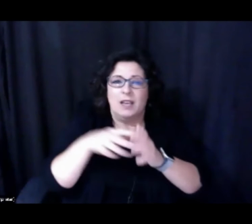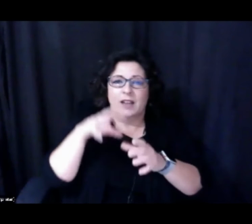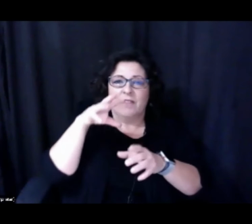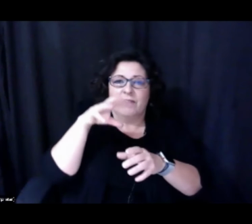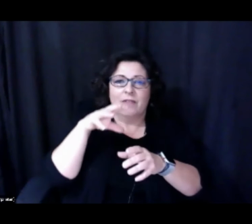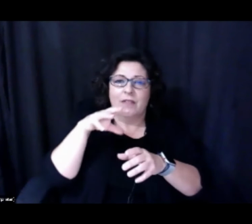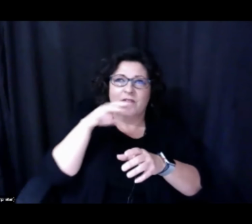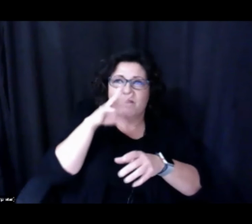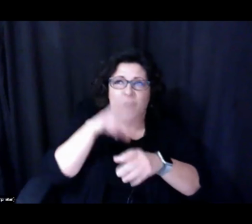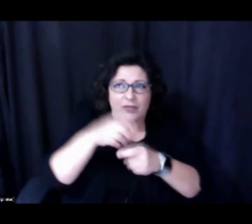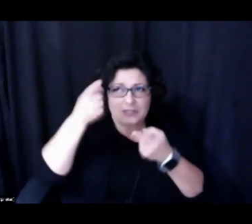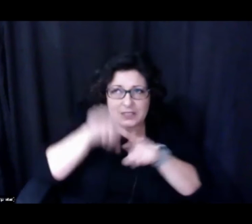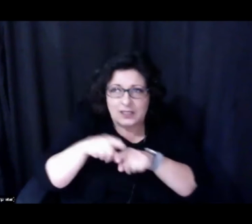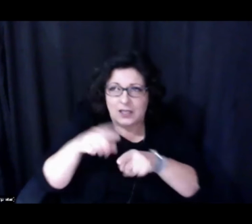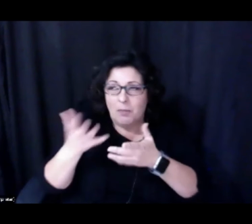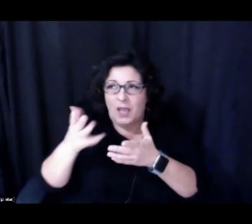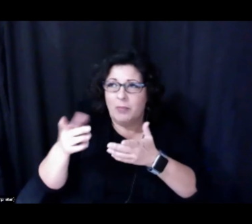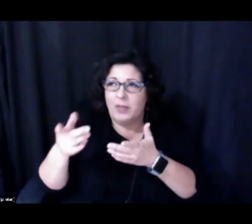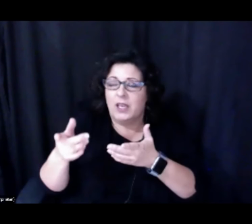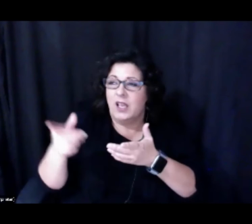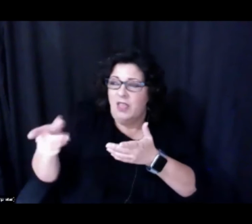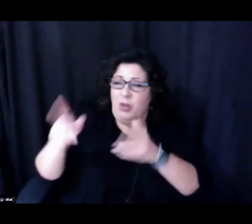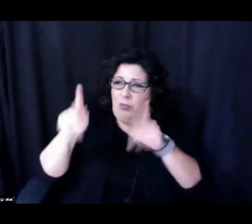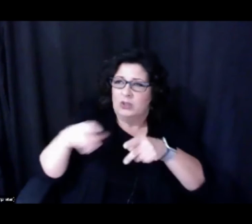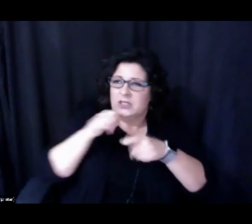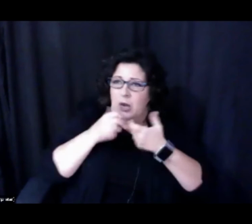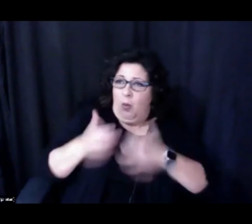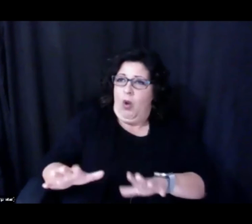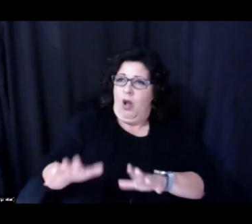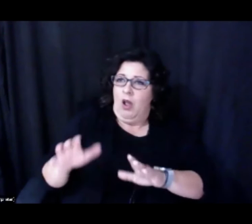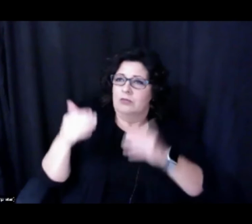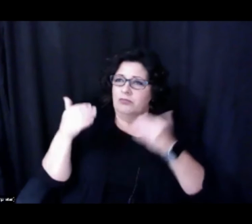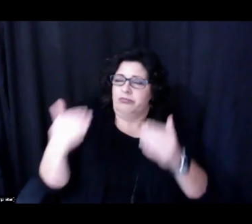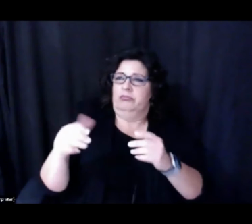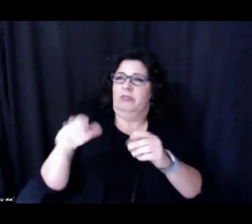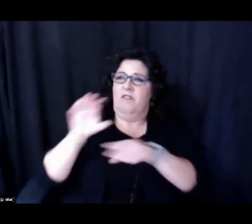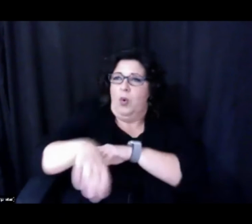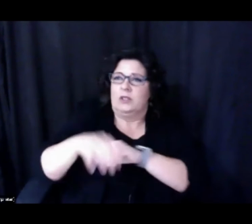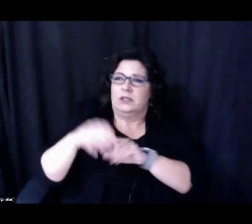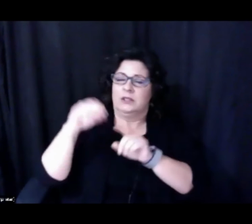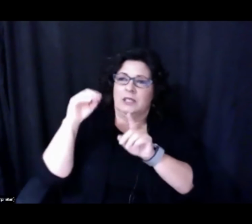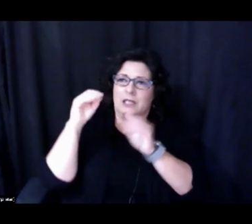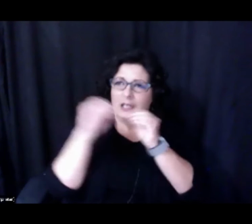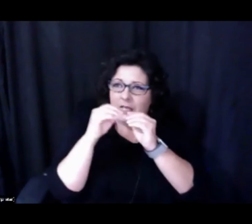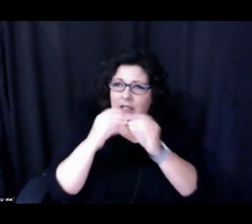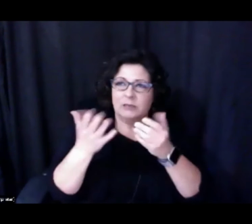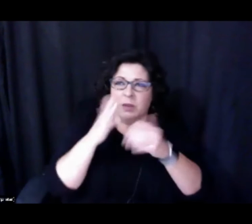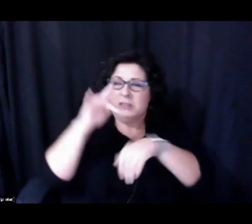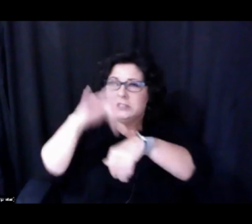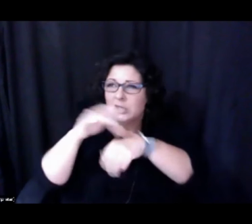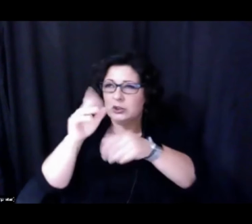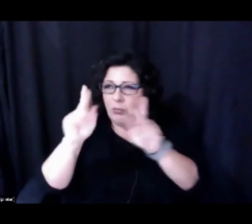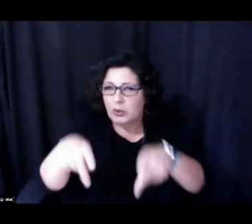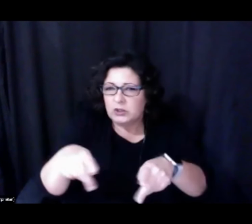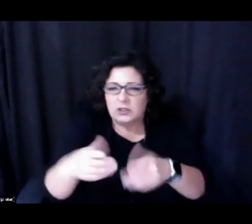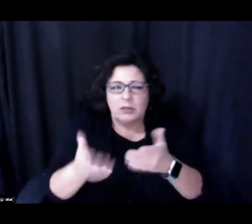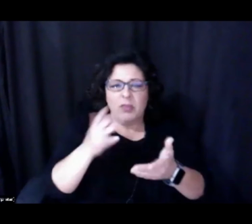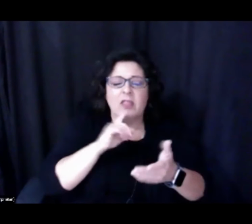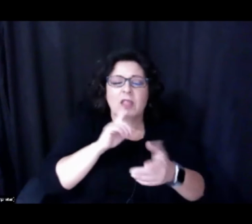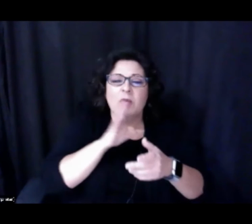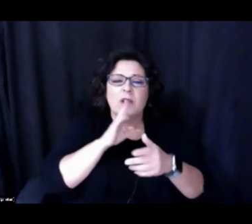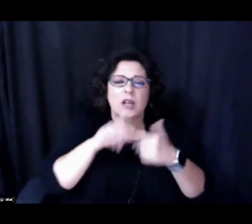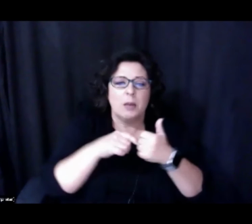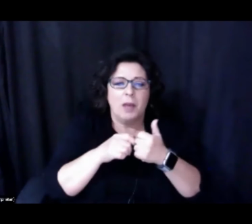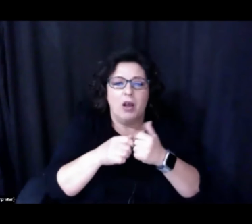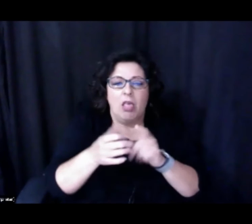could be sexually kissing someone without consent, sexually touching someone. And then we also talk about sexual coercion.